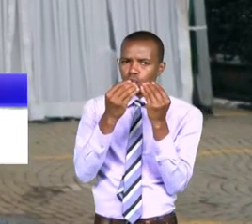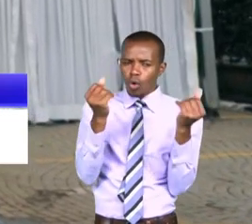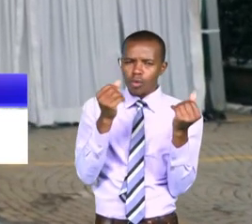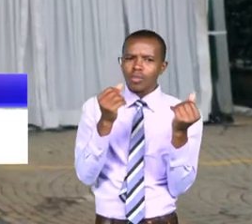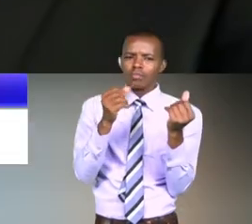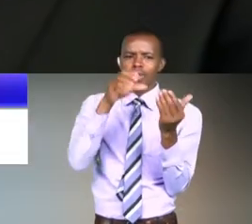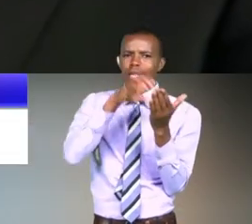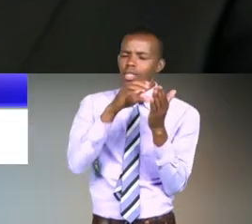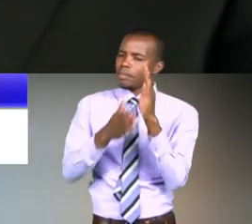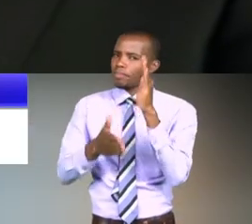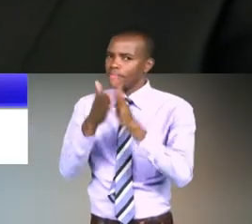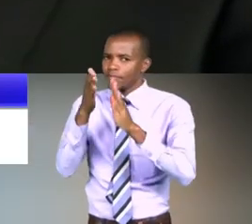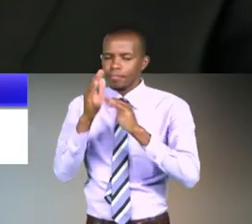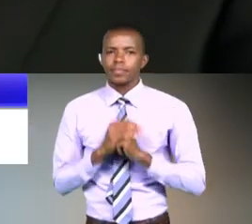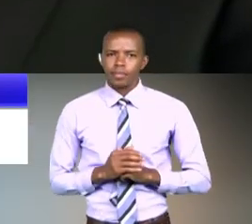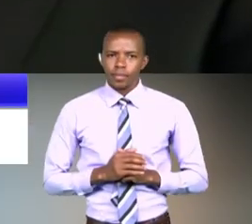of cases.